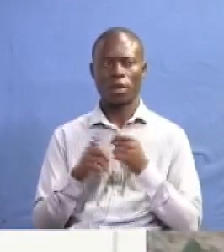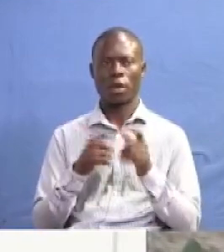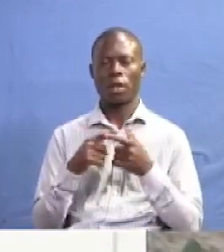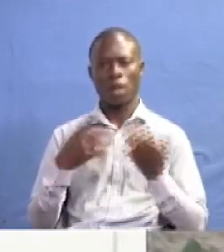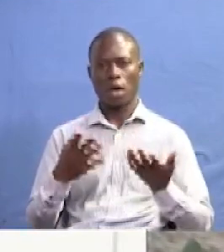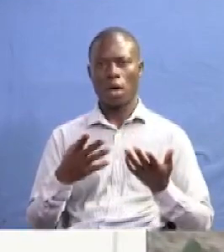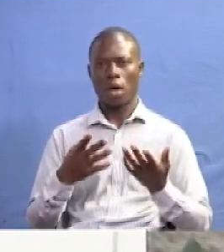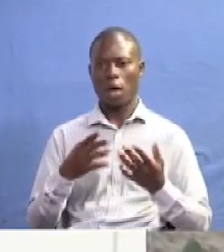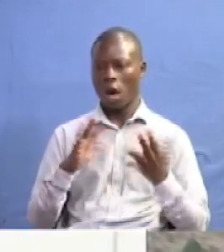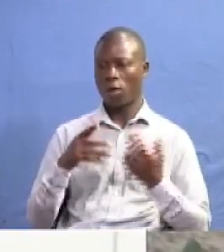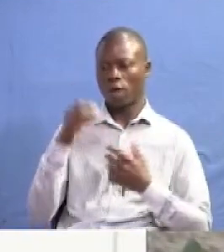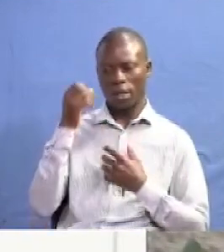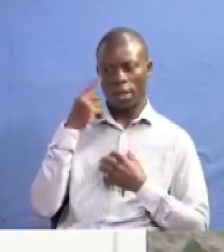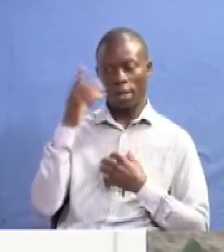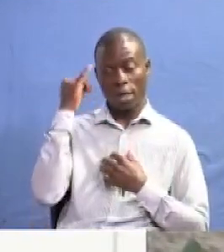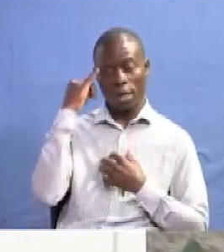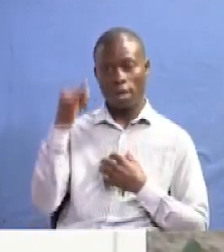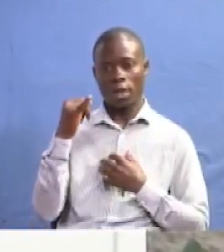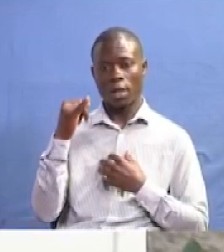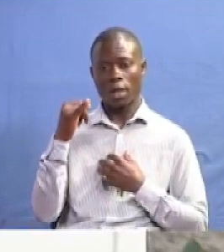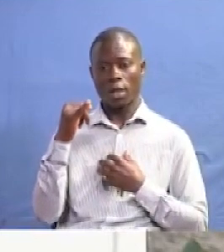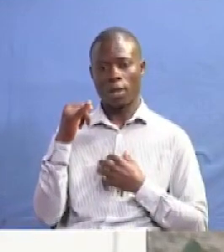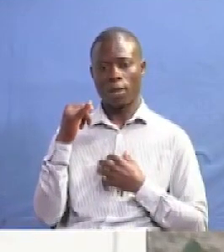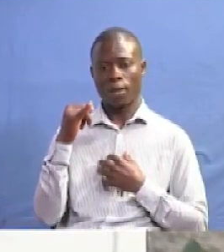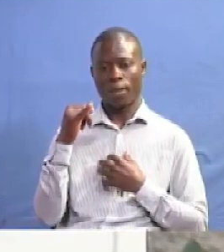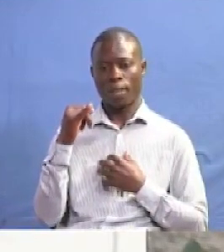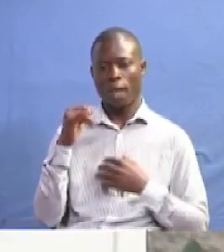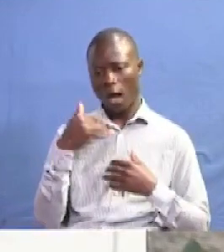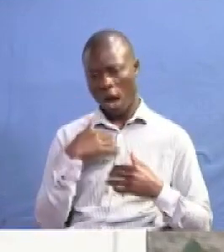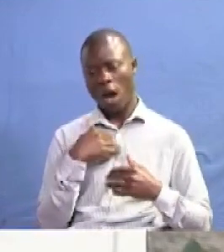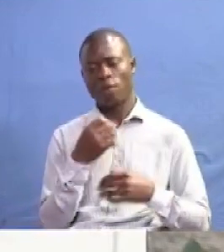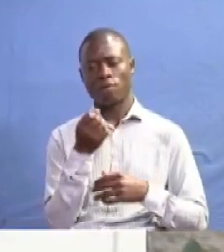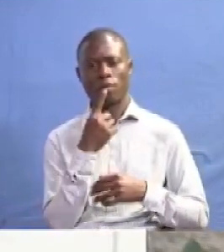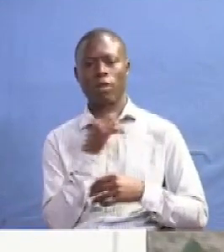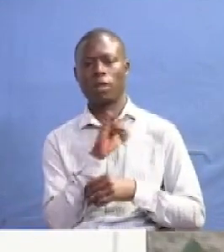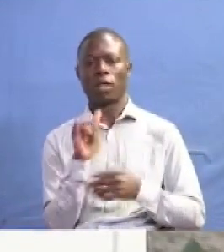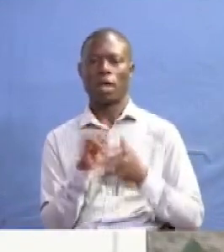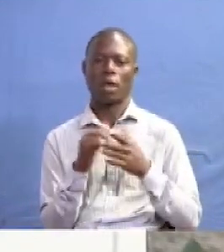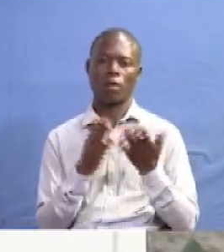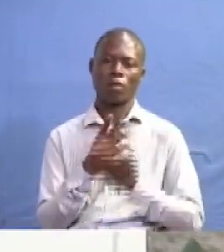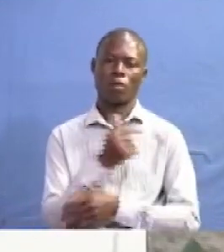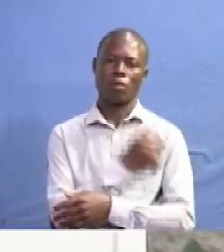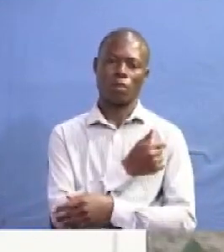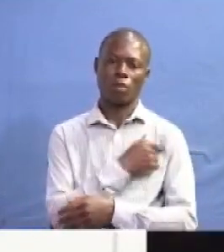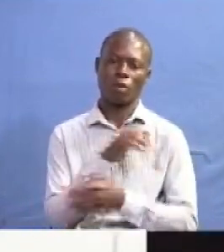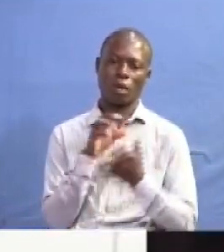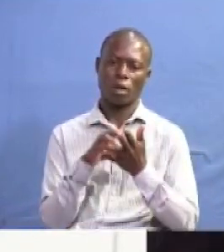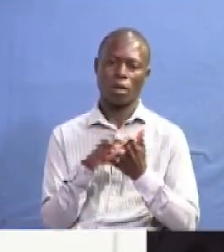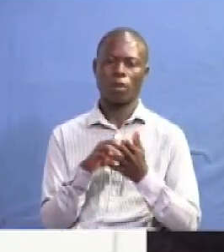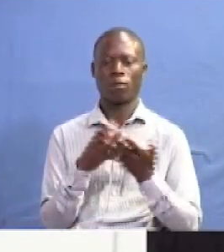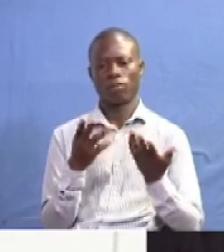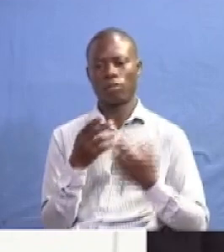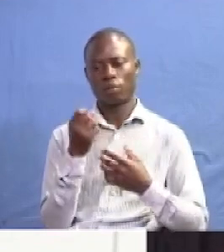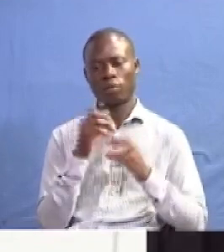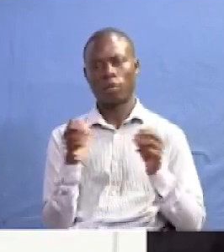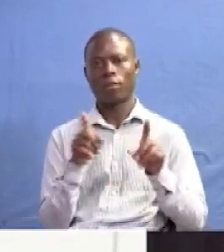that understanding that, yes, they are hormonal they are hormonal drugs, yes, but I'm taking them as part of treatment of a condition, that is key.